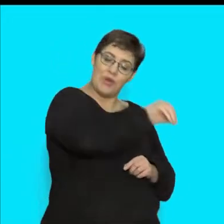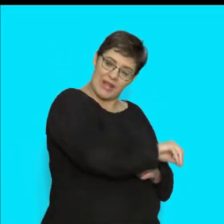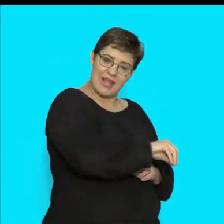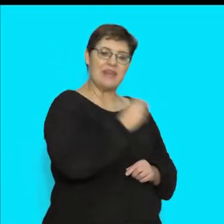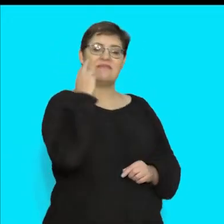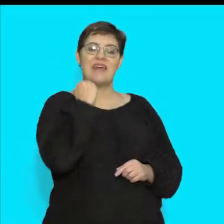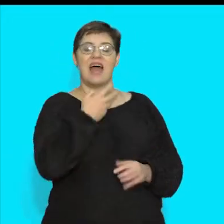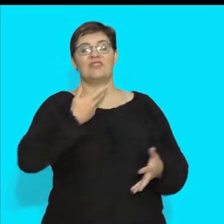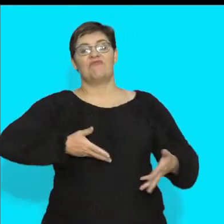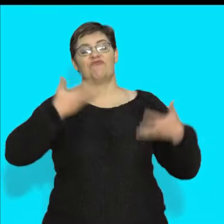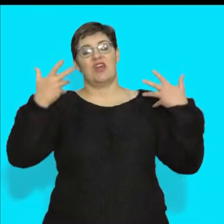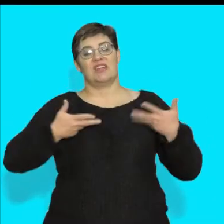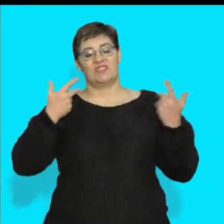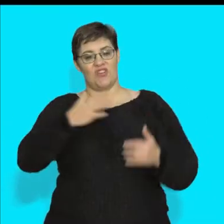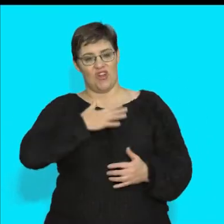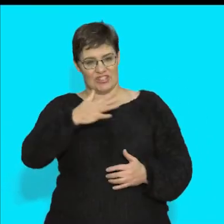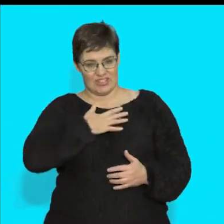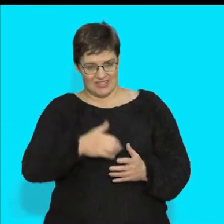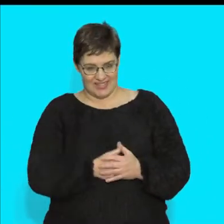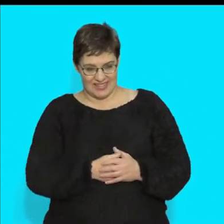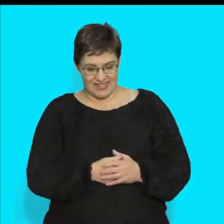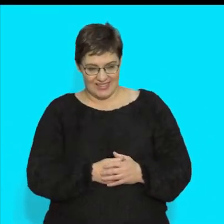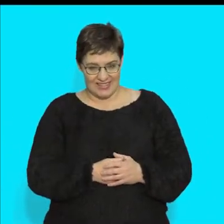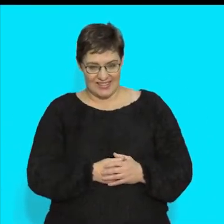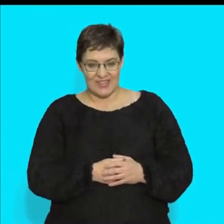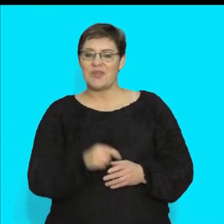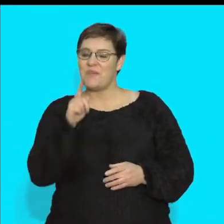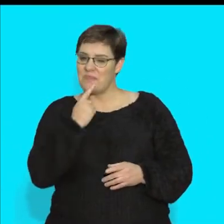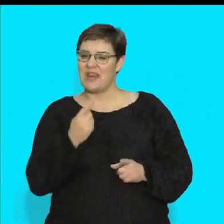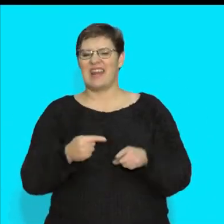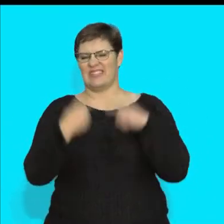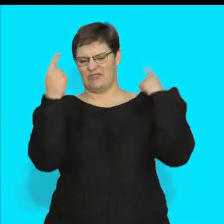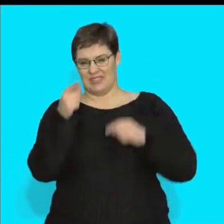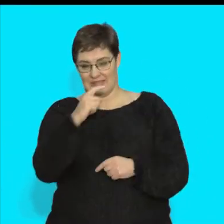in lovely, fresh, oxygenated blood. So